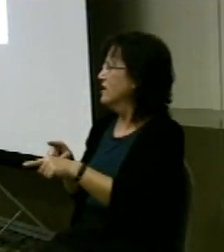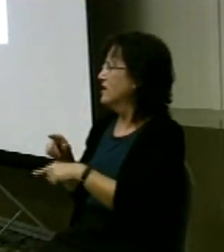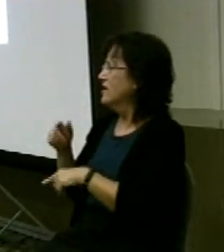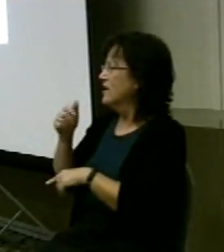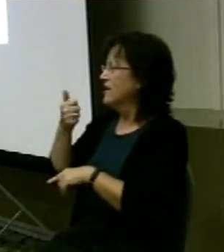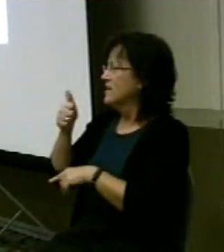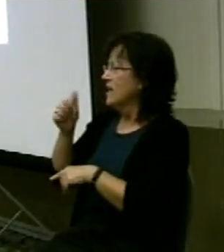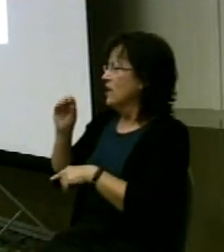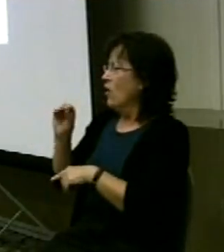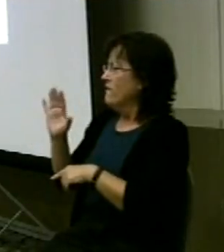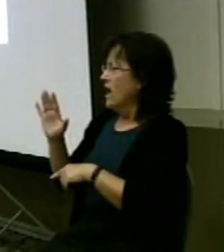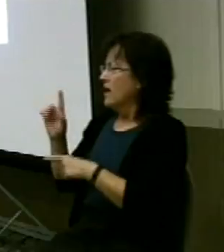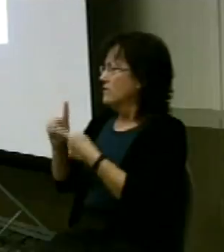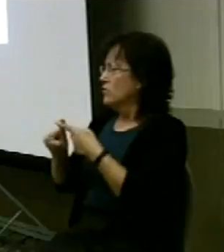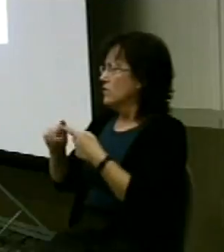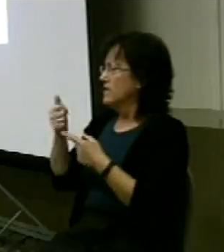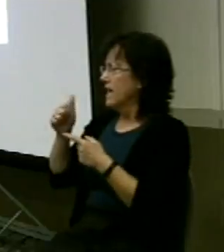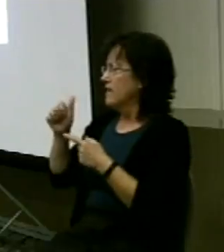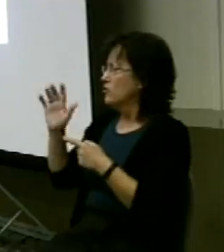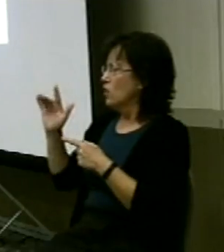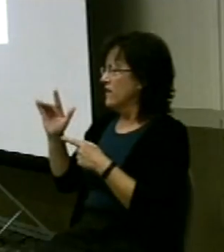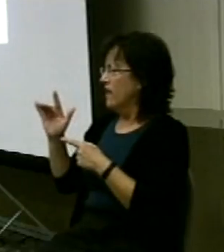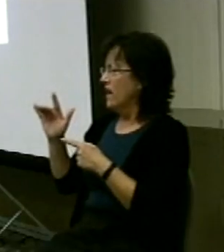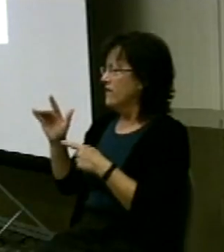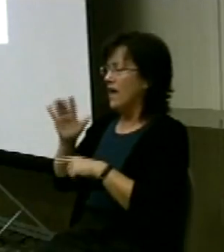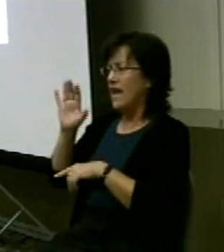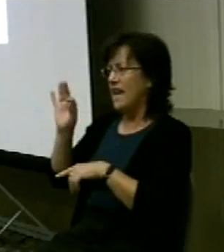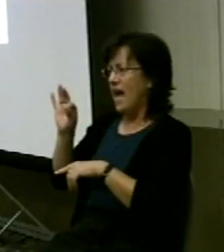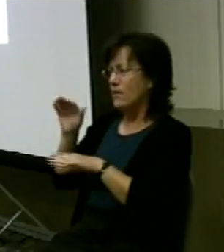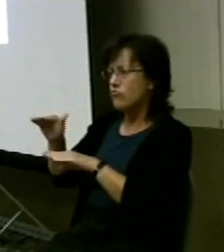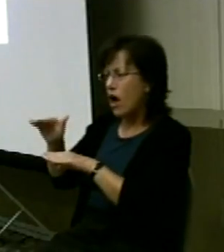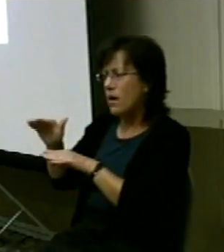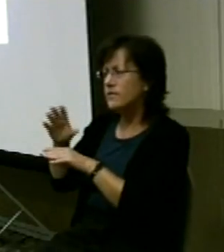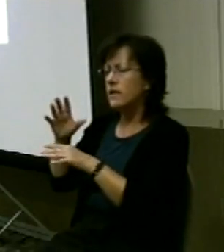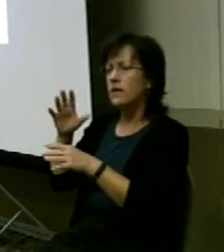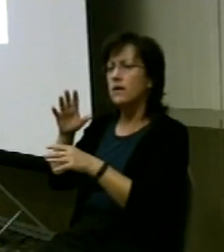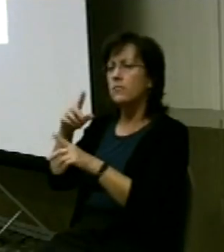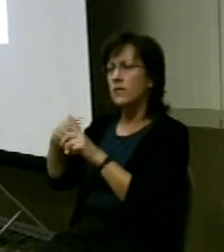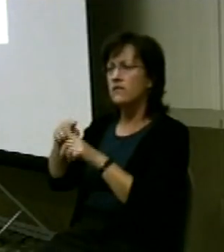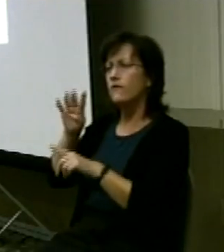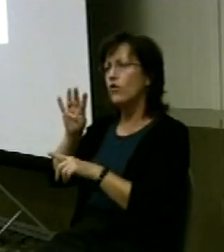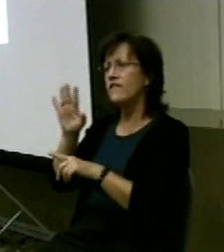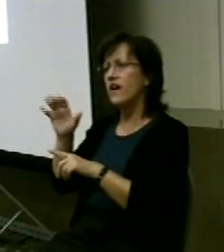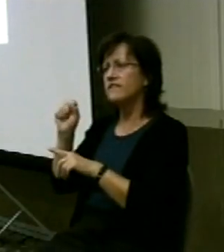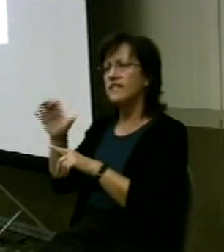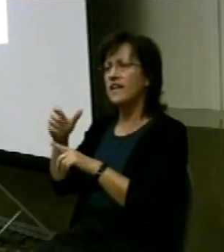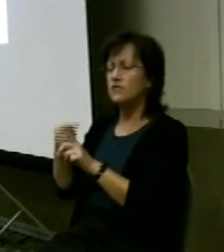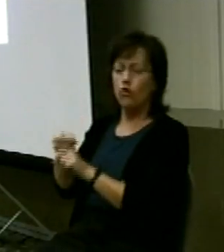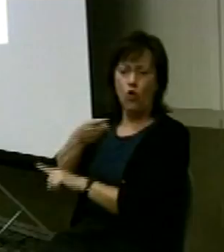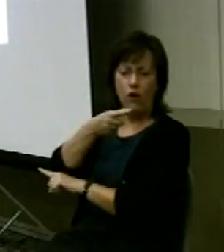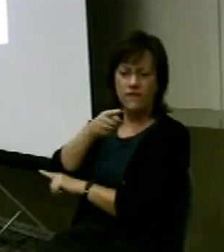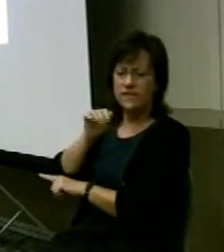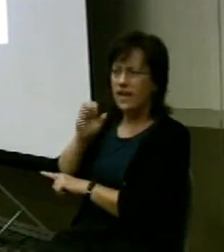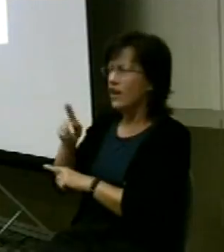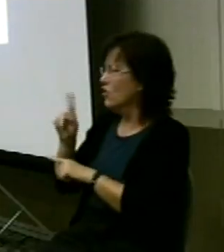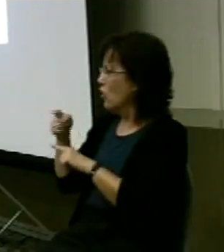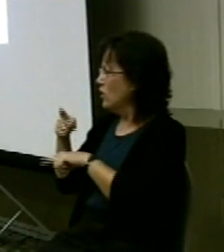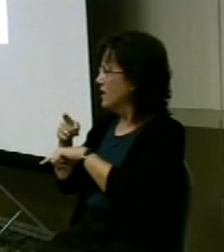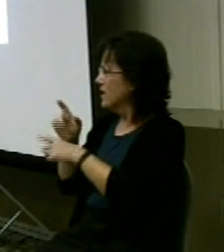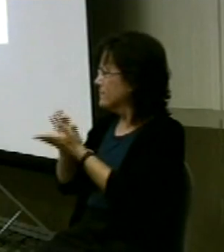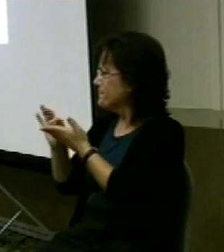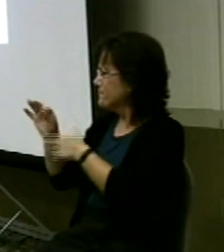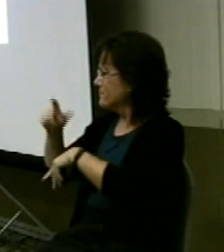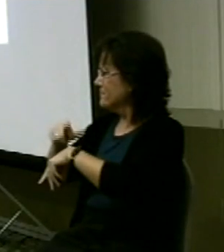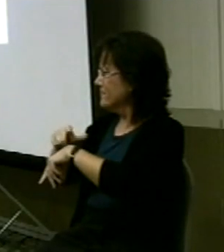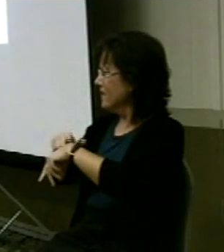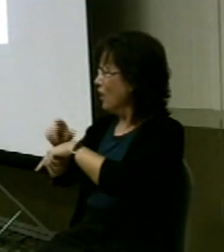to 10:25, 9 prompts and 45 seconds off task. Did you only count the times he was off task